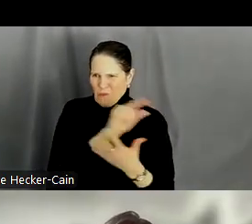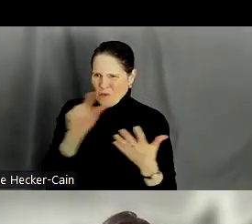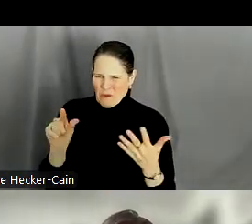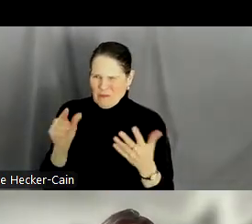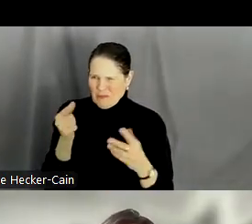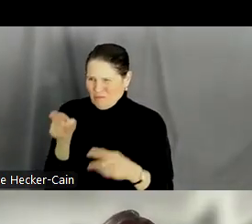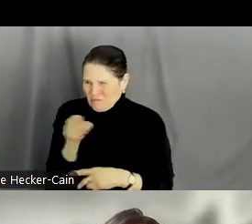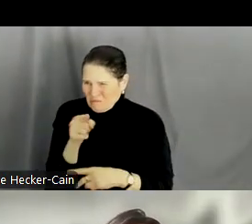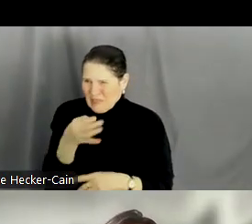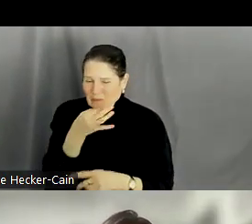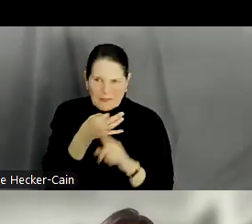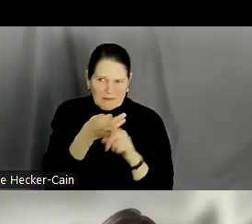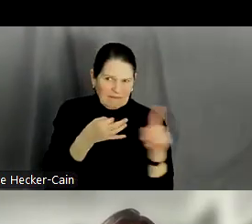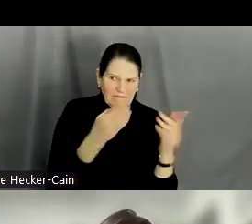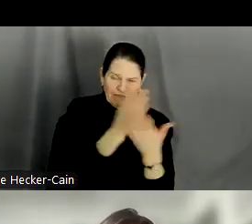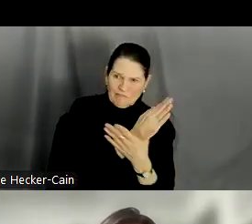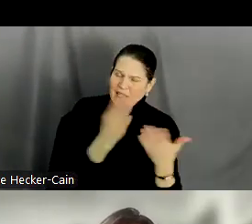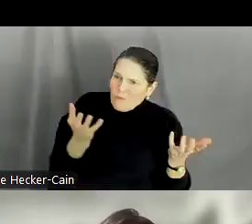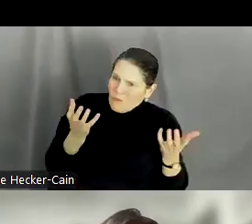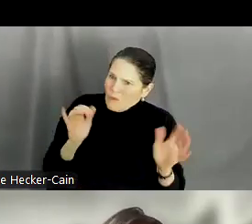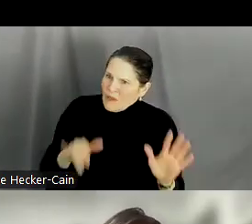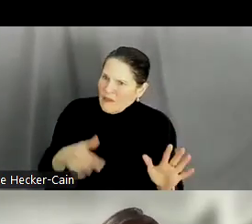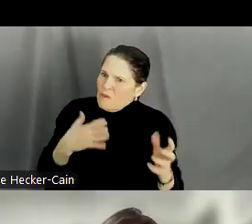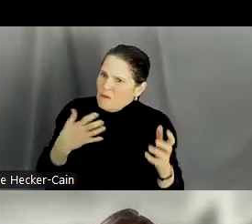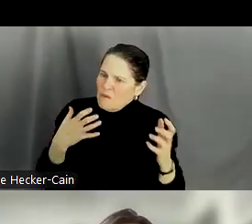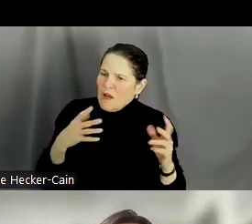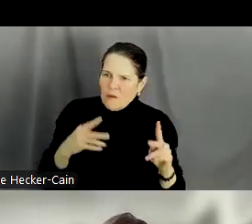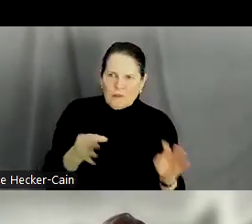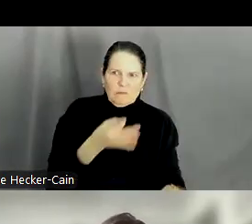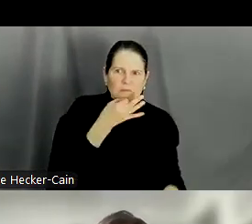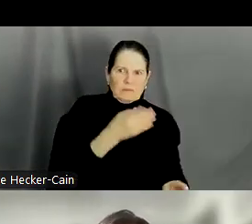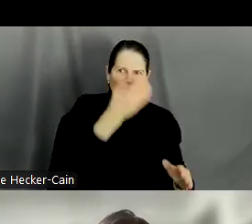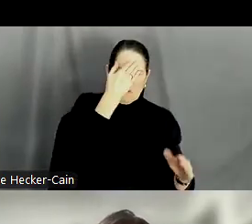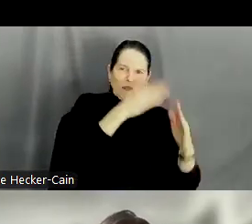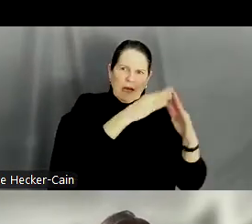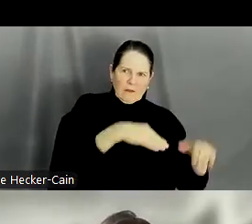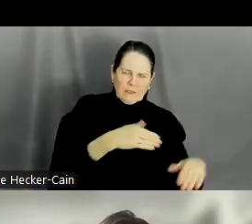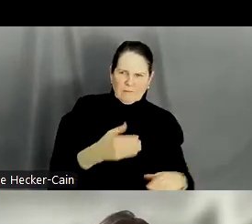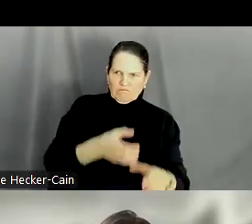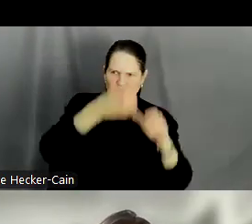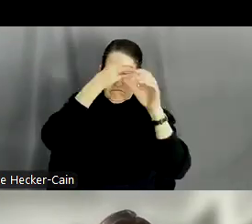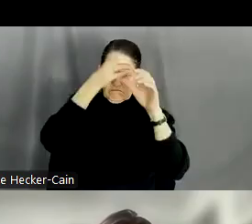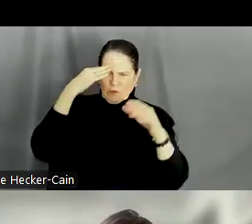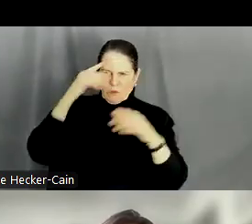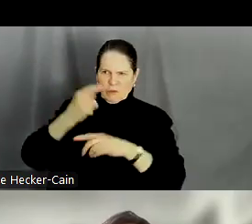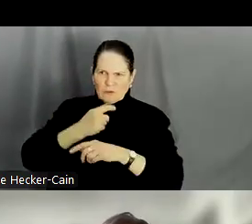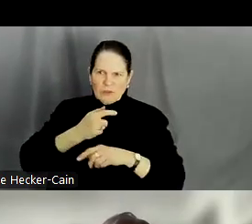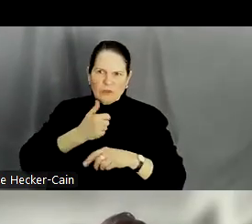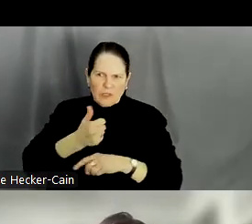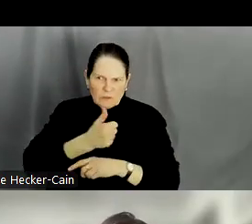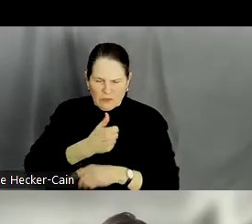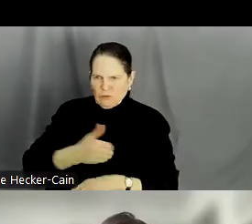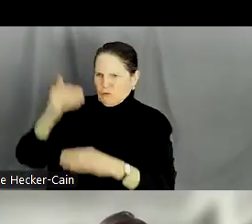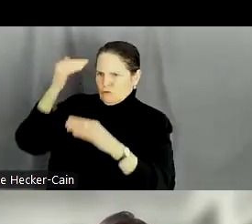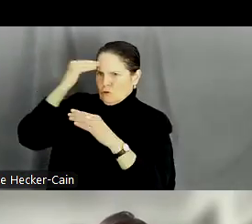want that. We want people who have backgrounds in housing and transportation, who have been in the public health roles and been teachers. But